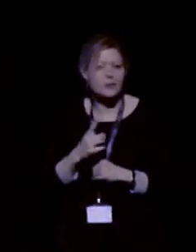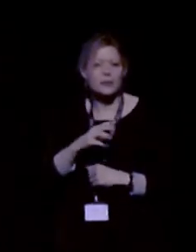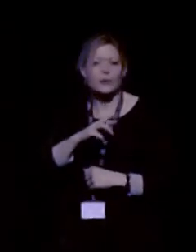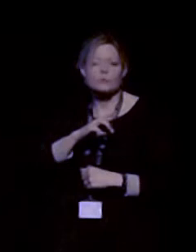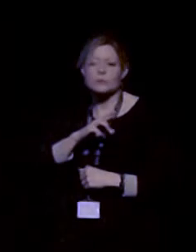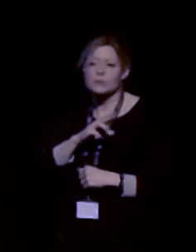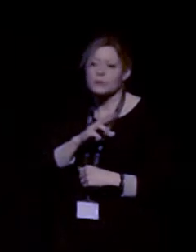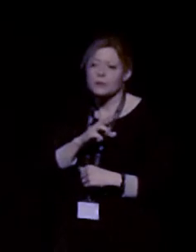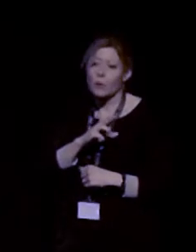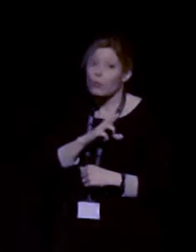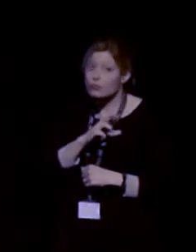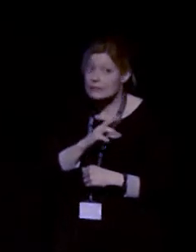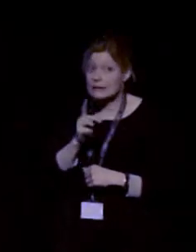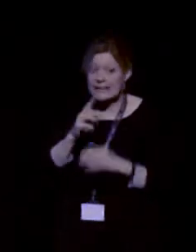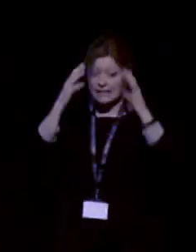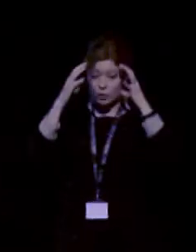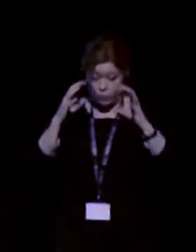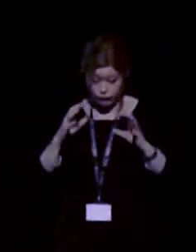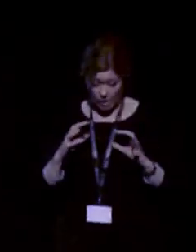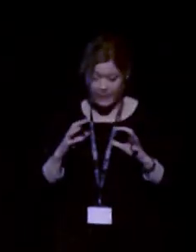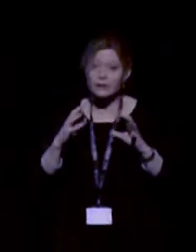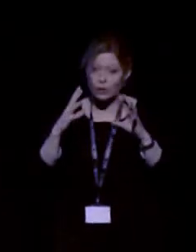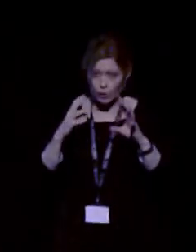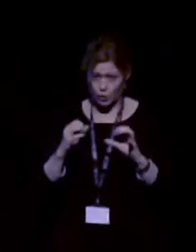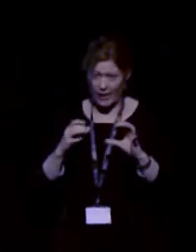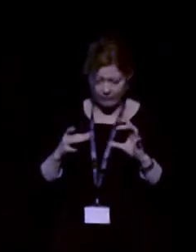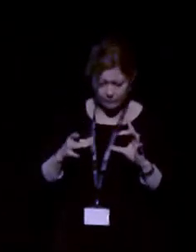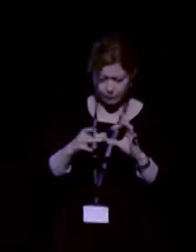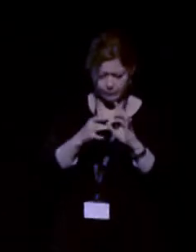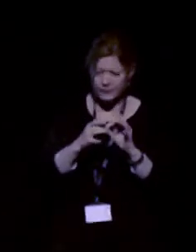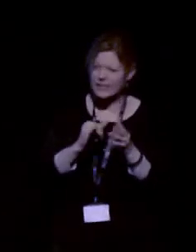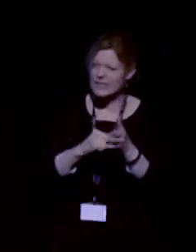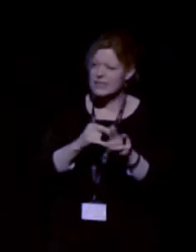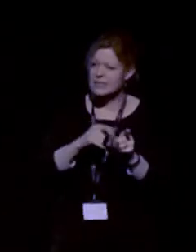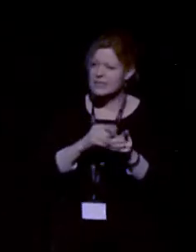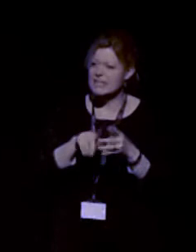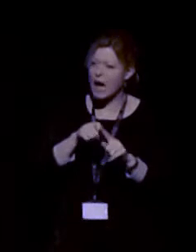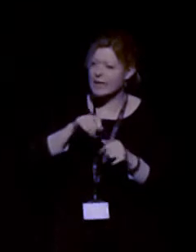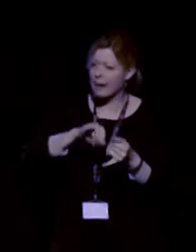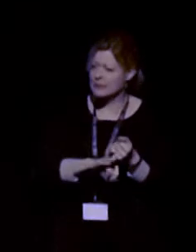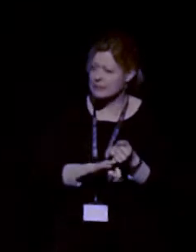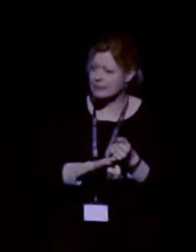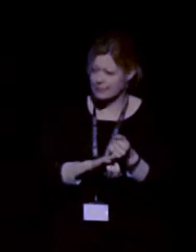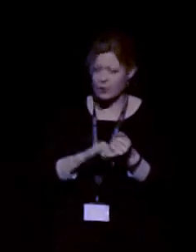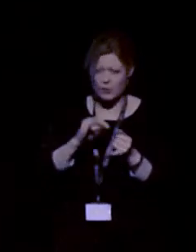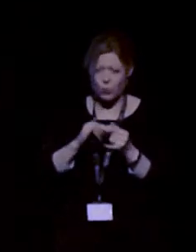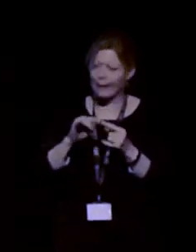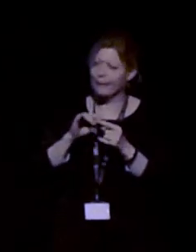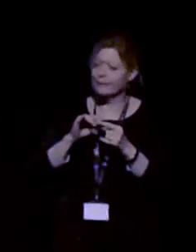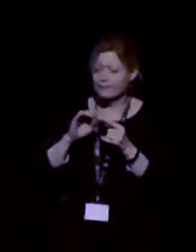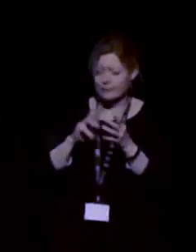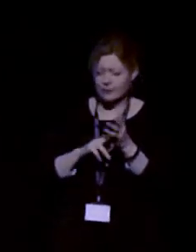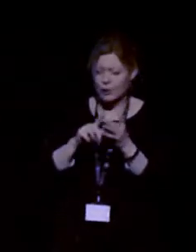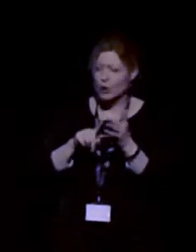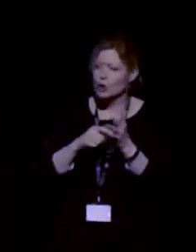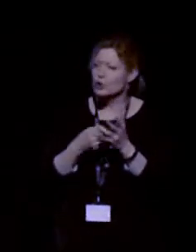called the synapses that connect the hair cells and the neurons. And Richard Salvi talked about the hair